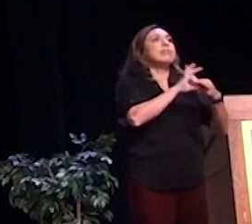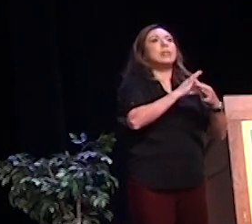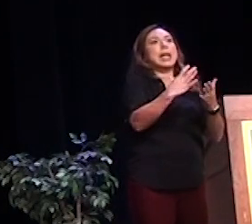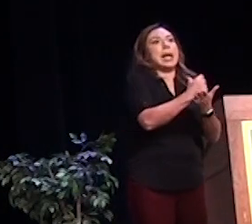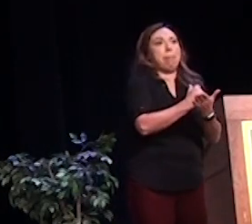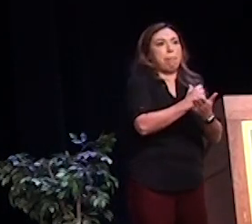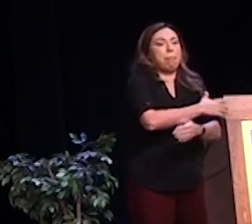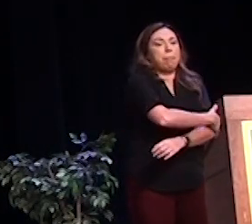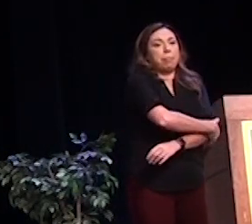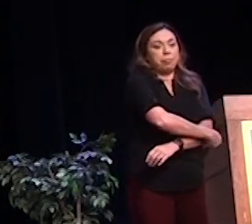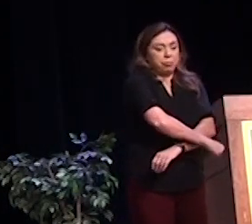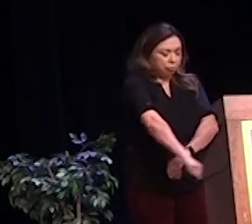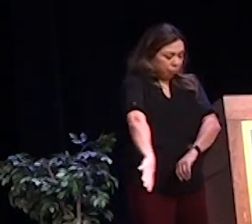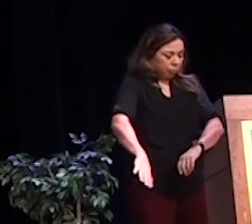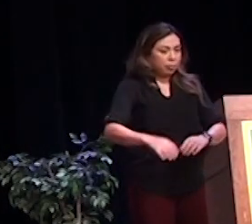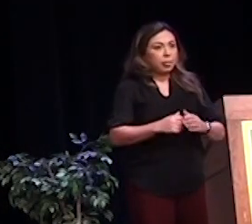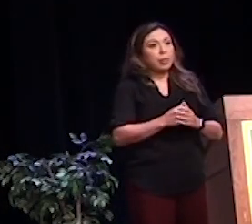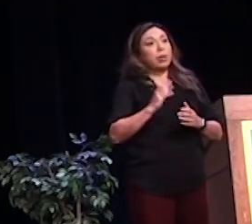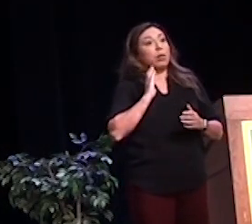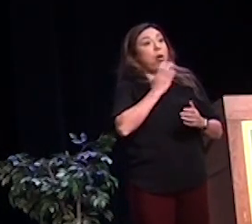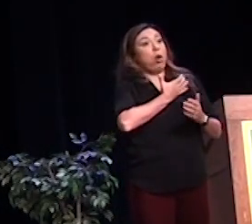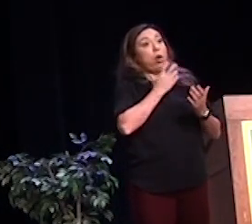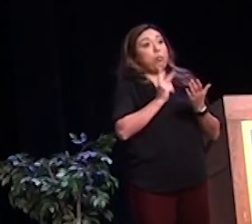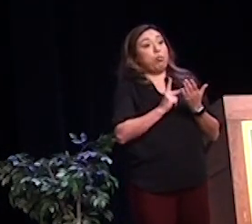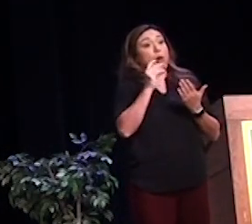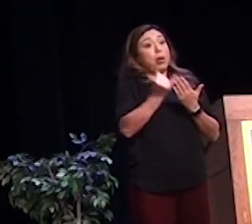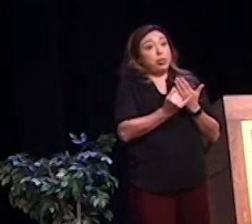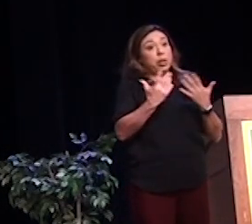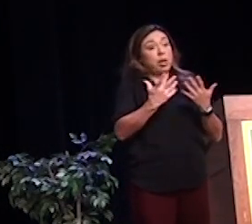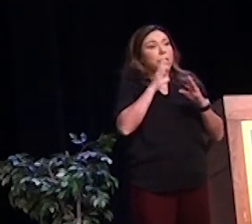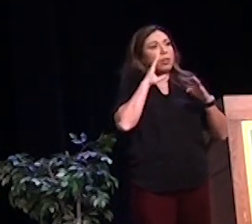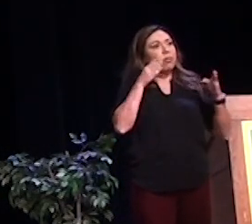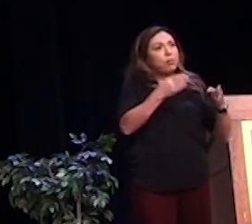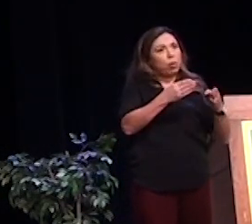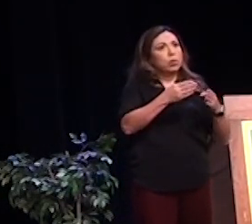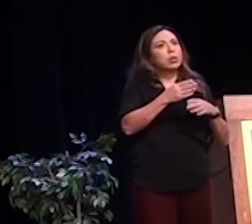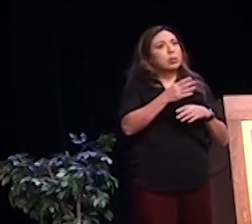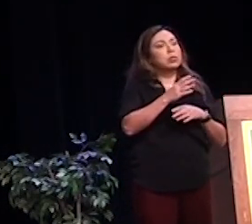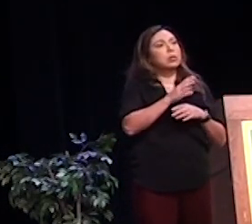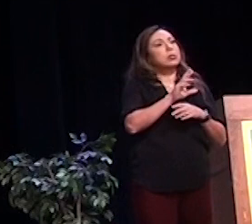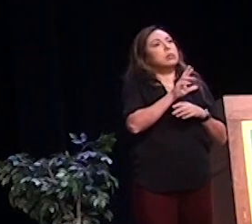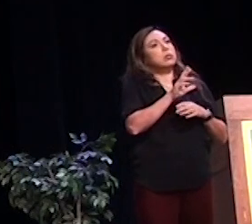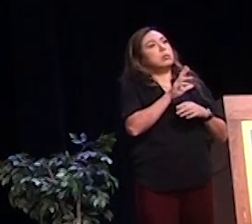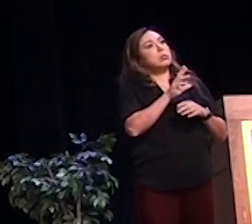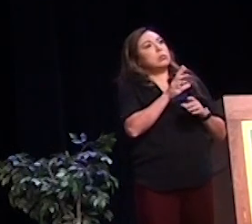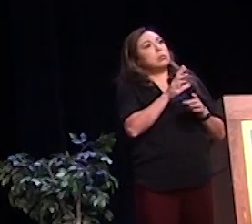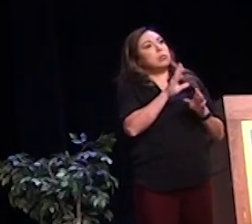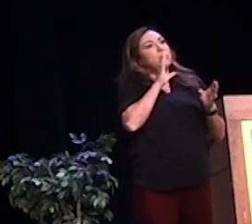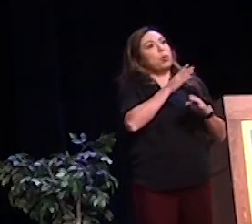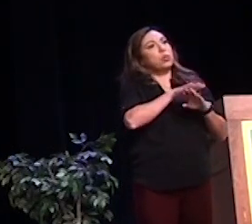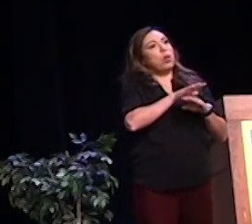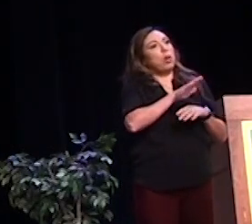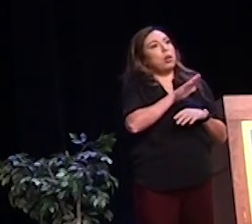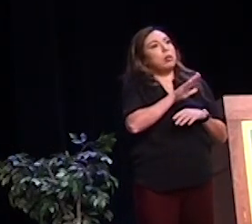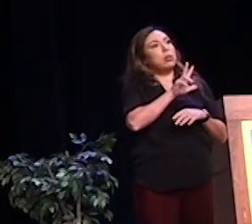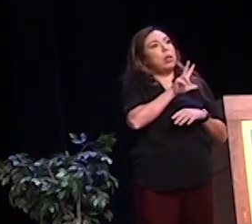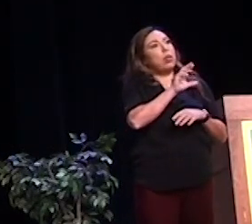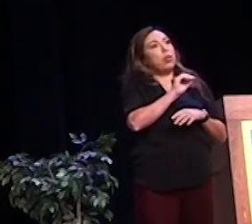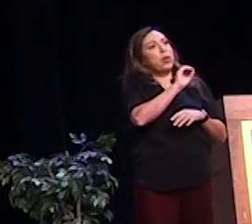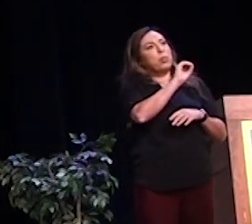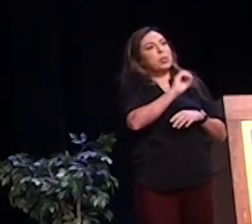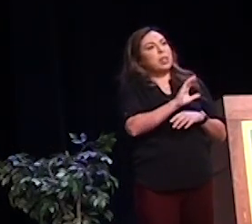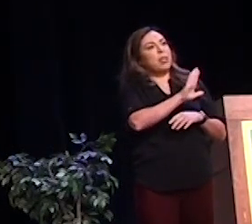income. And our project focuses on folks that are making 0 to 30% of their